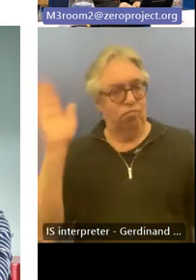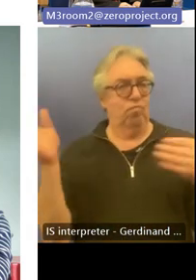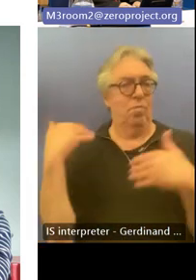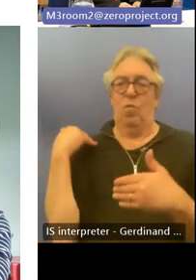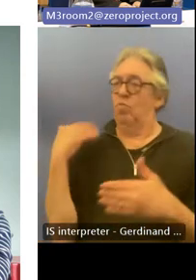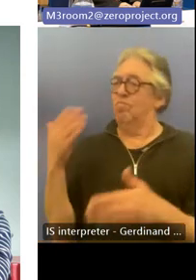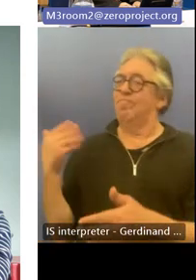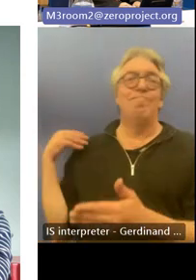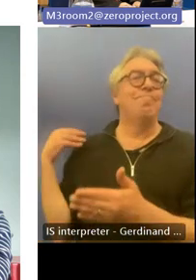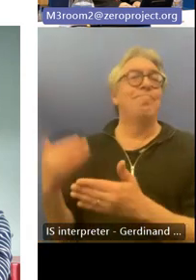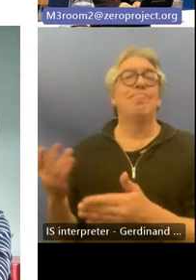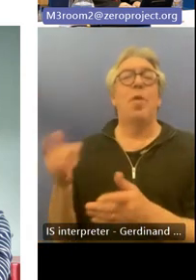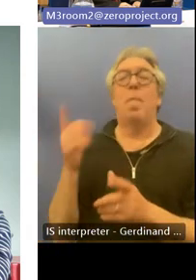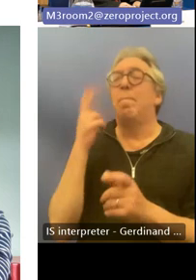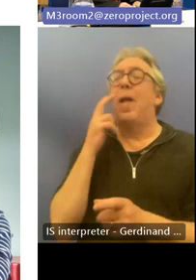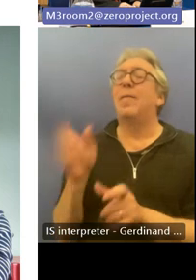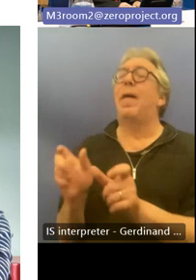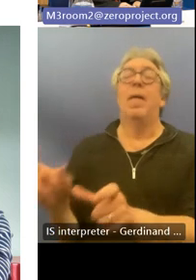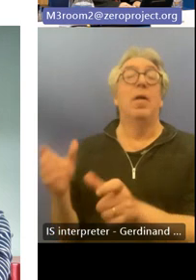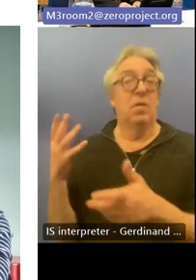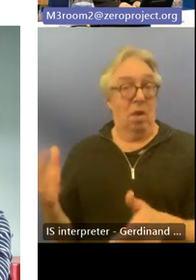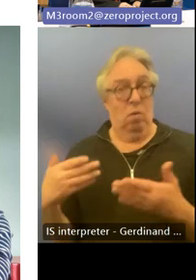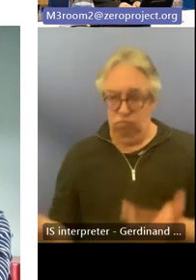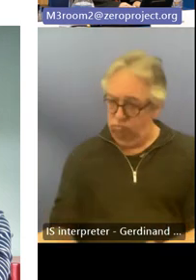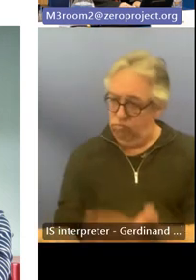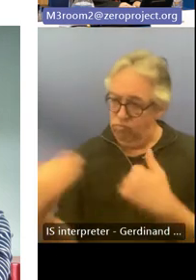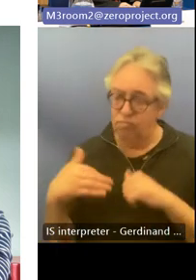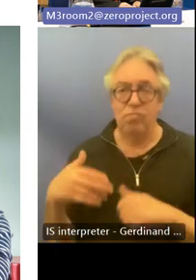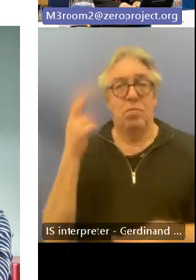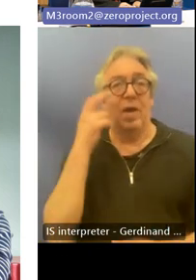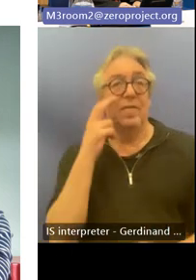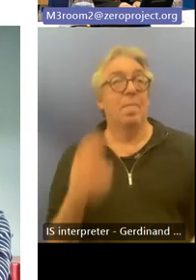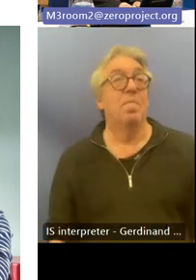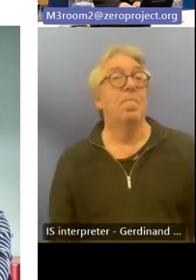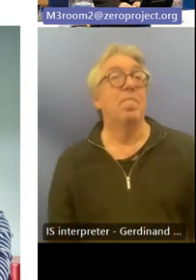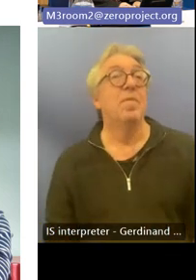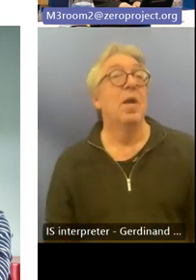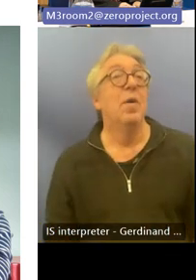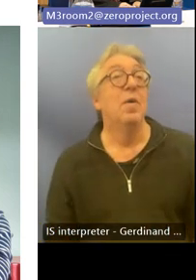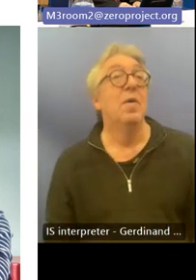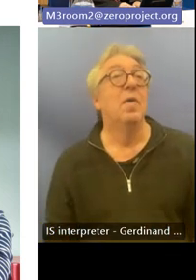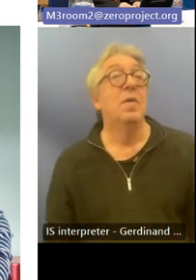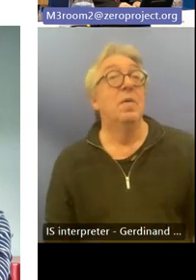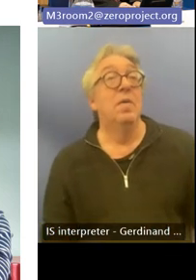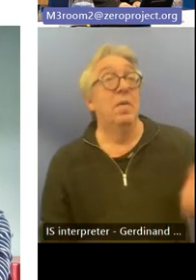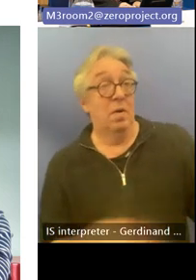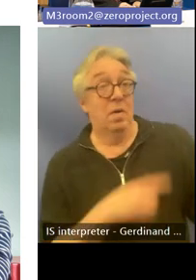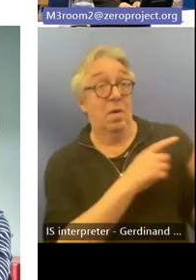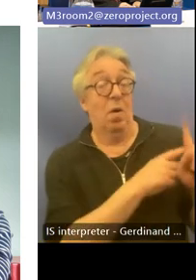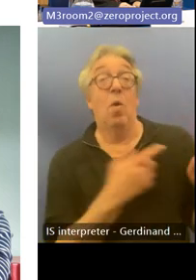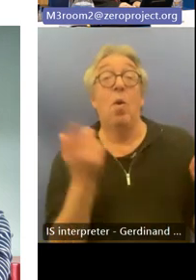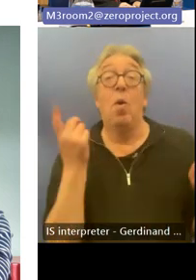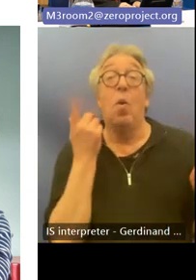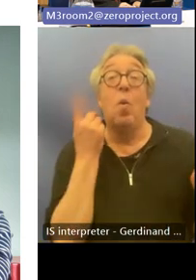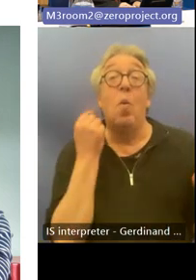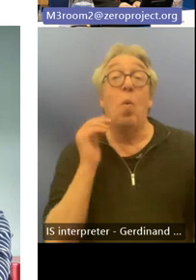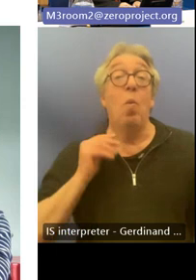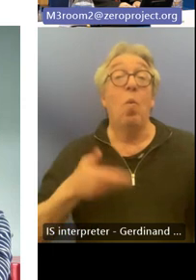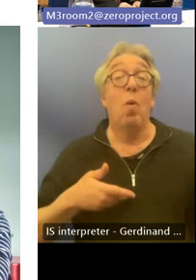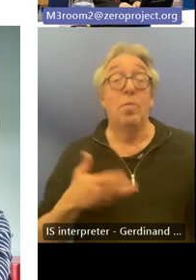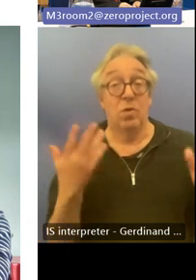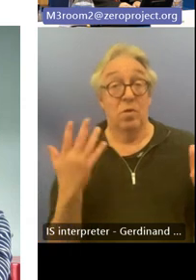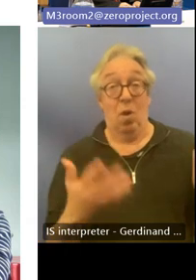person. And the other low vision lady teaching a blind child, she has got job in